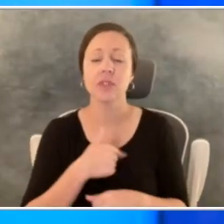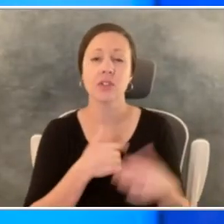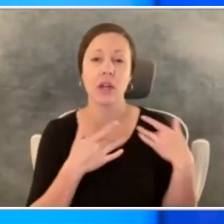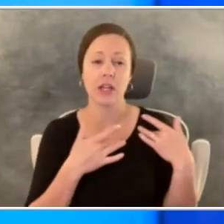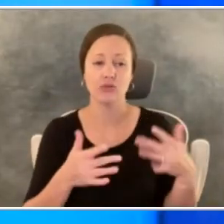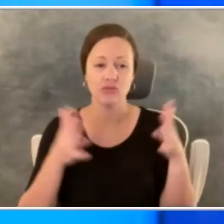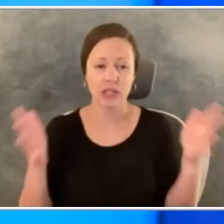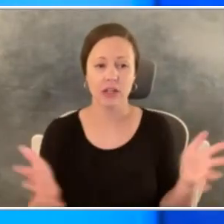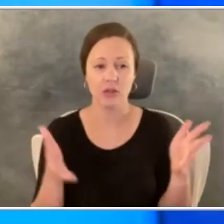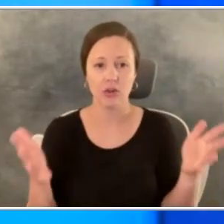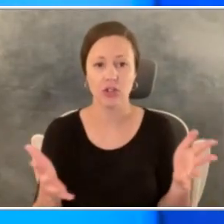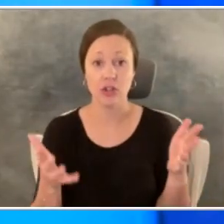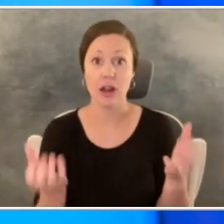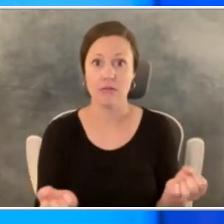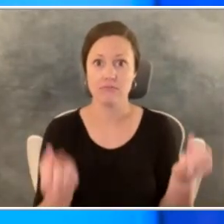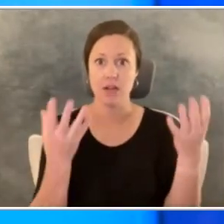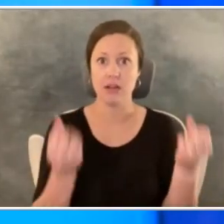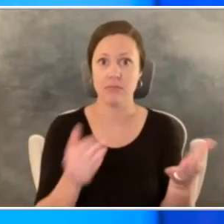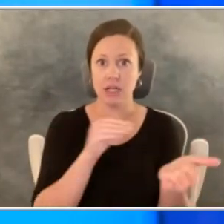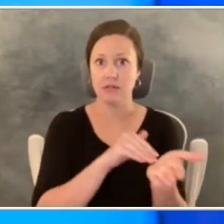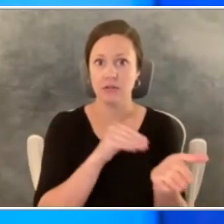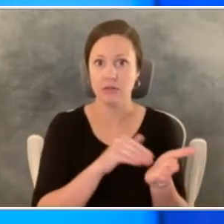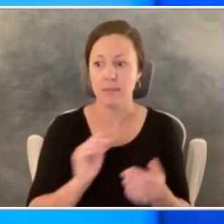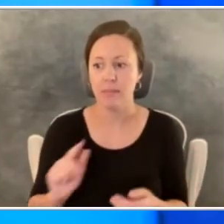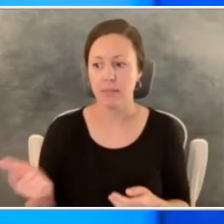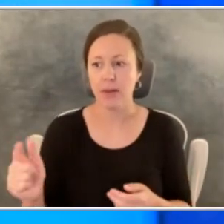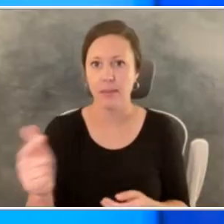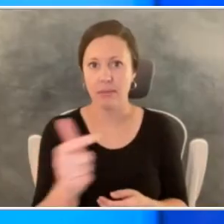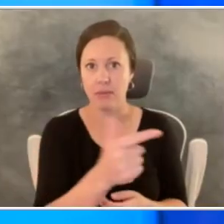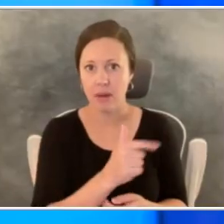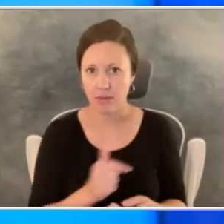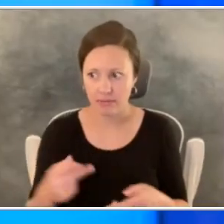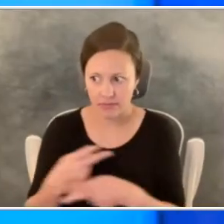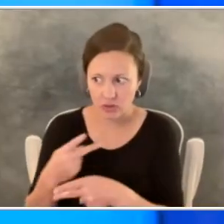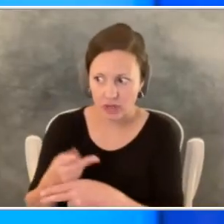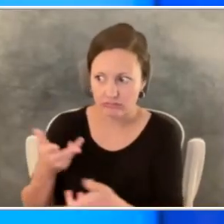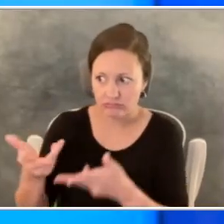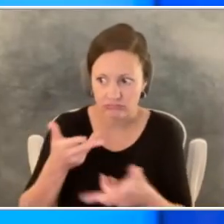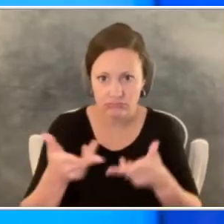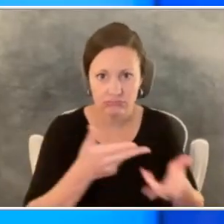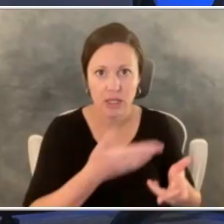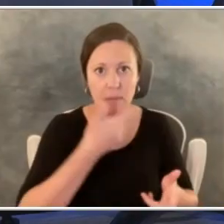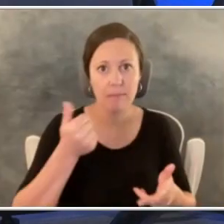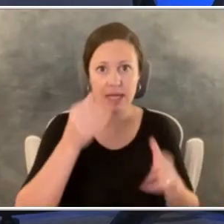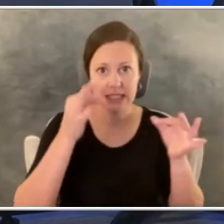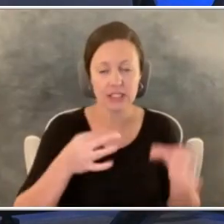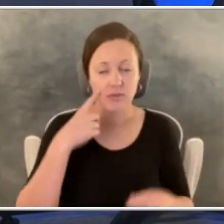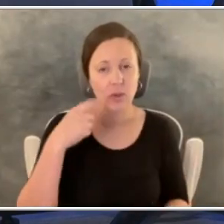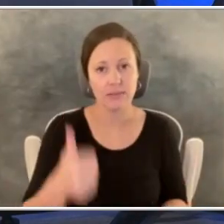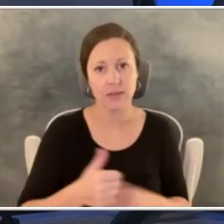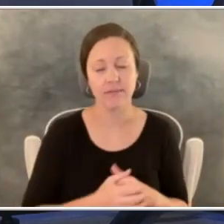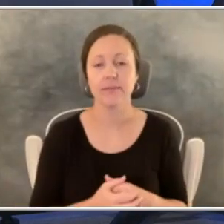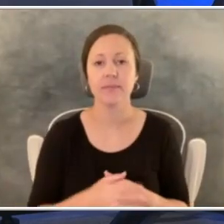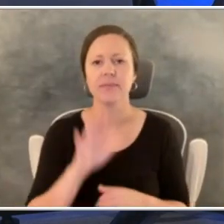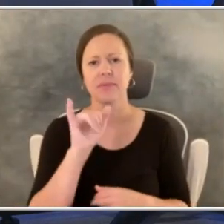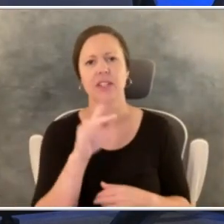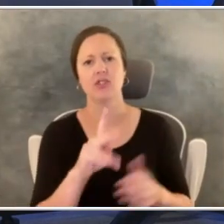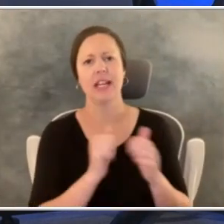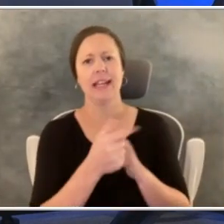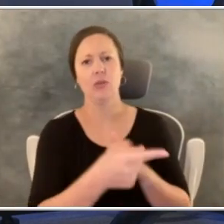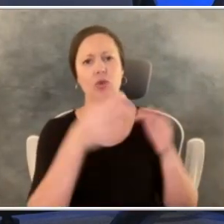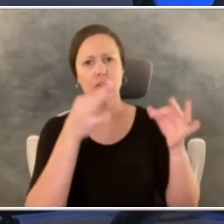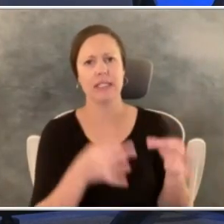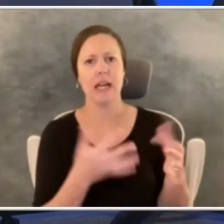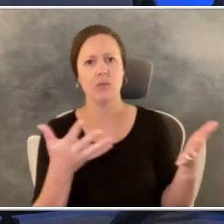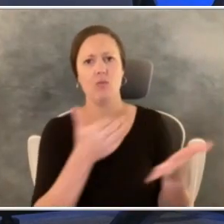multidisciplinary consultation, talking to a surgeon or radiation oncologist, so the patients can make the best decision for them. And Jack, what helped you choose radiation therapy over